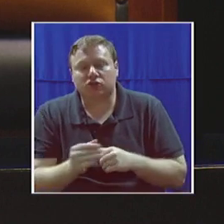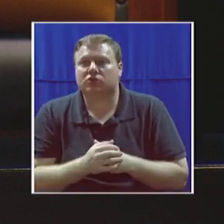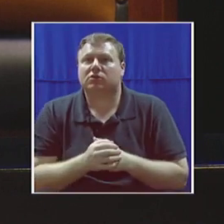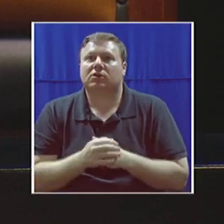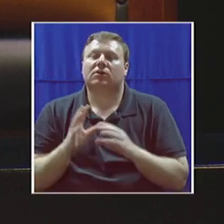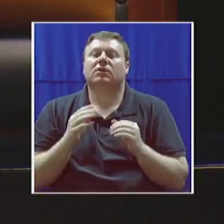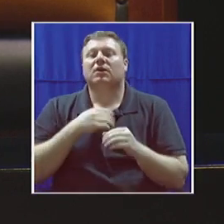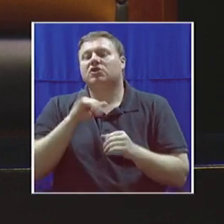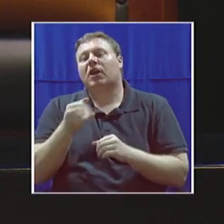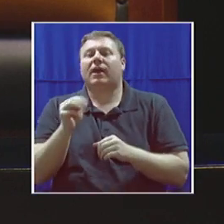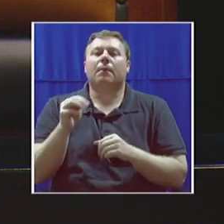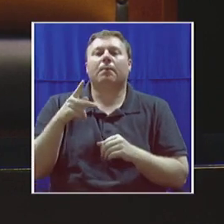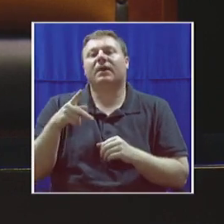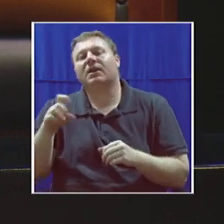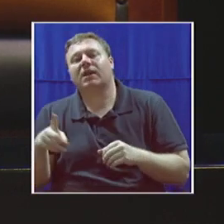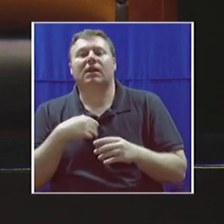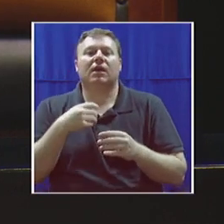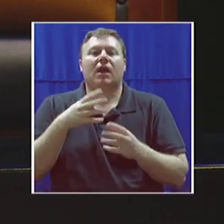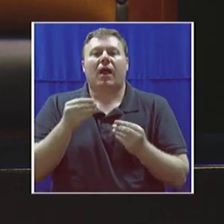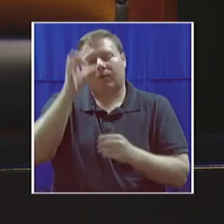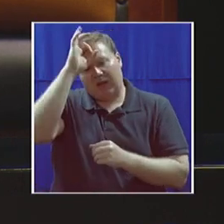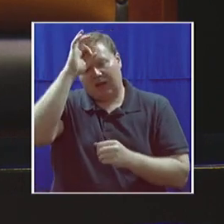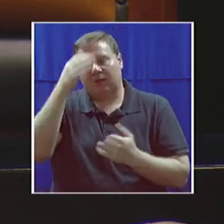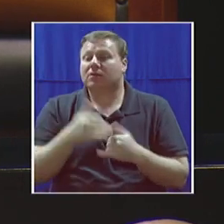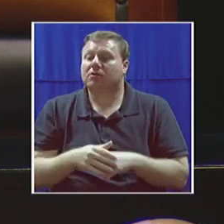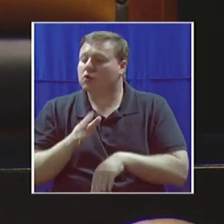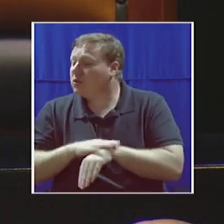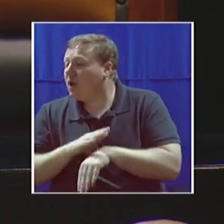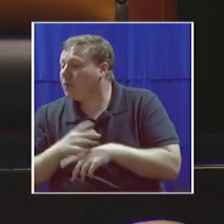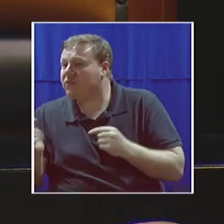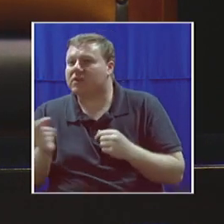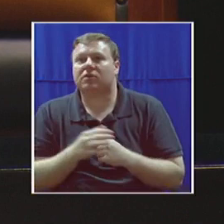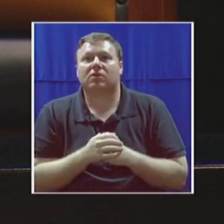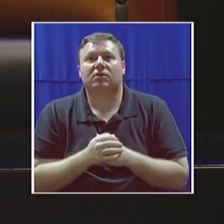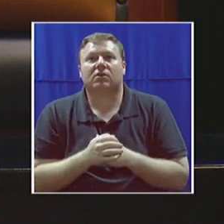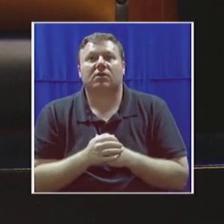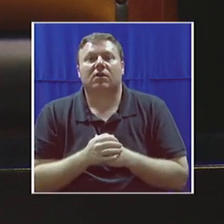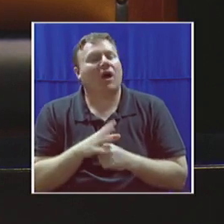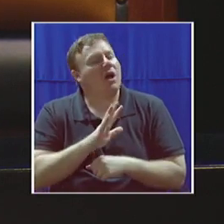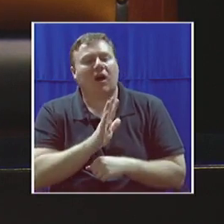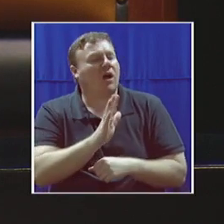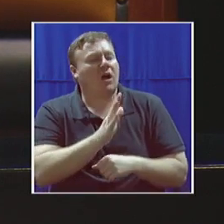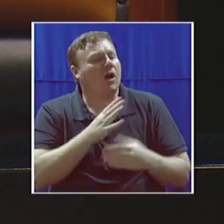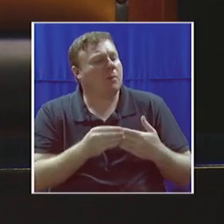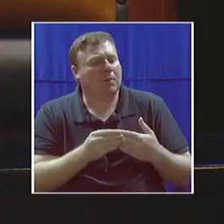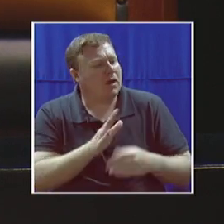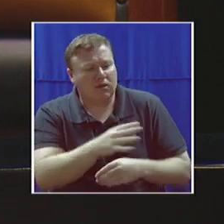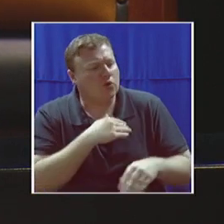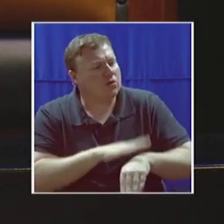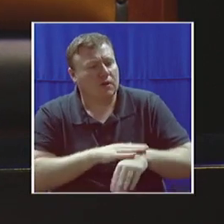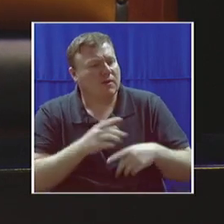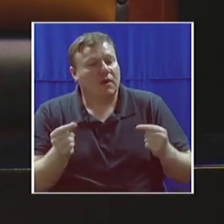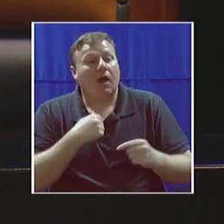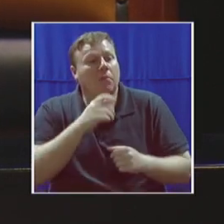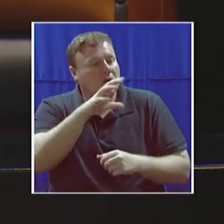and they are removed by law enforcement your time is up also do you have M your time is up I'm going to